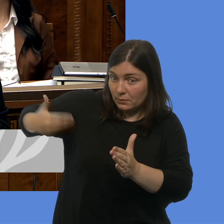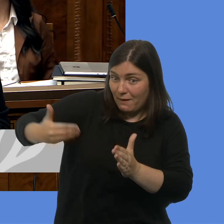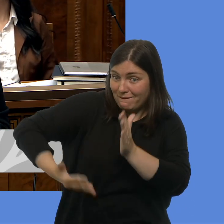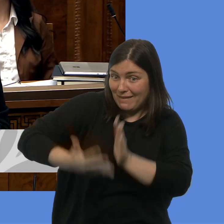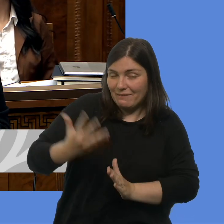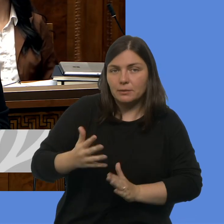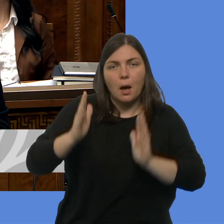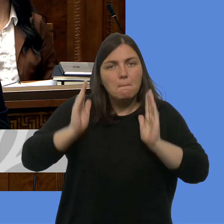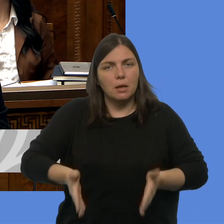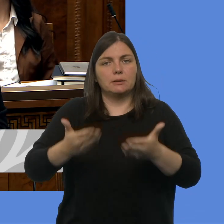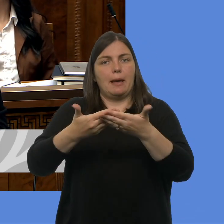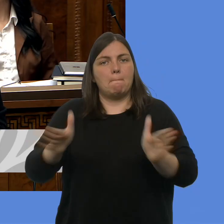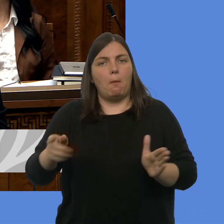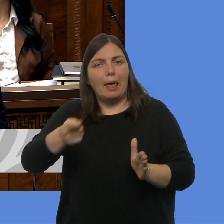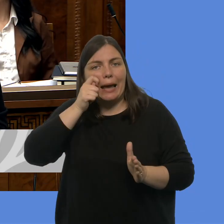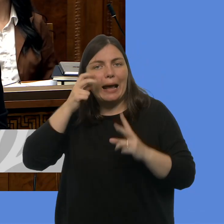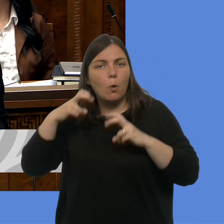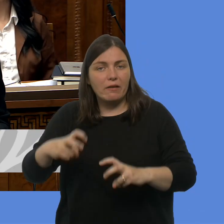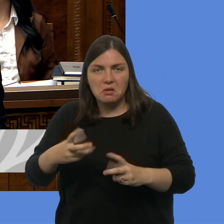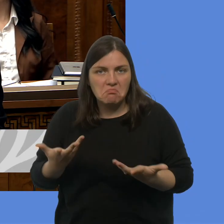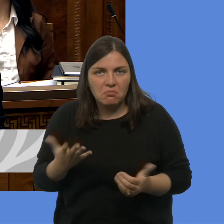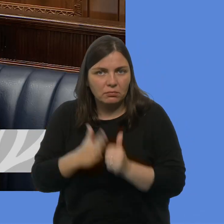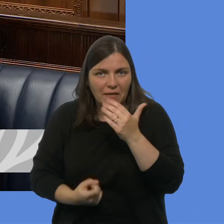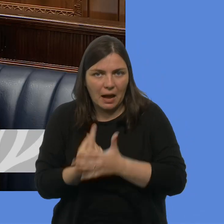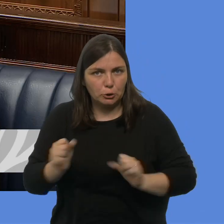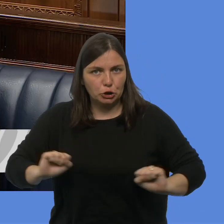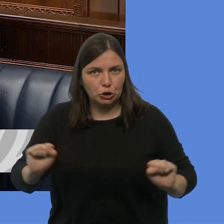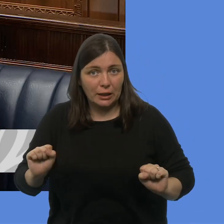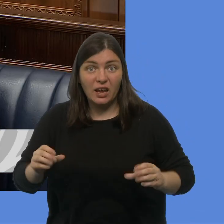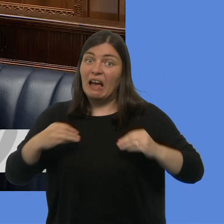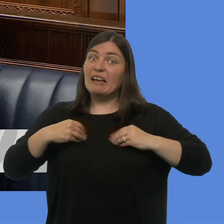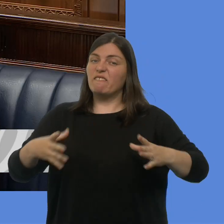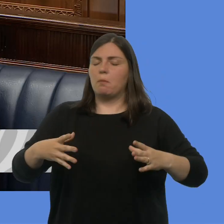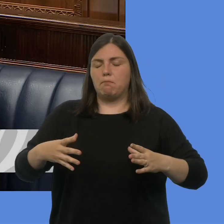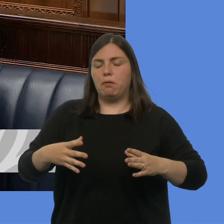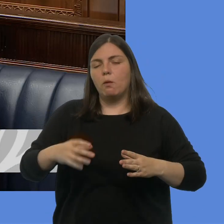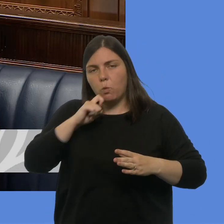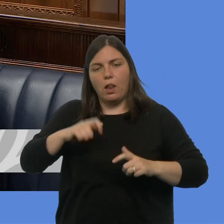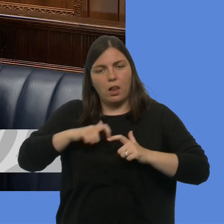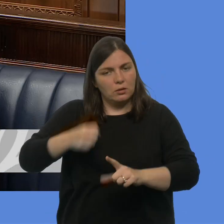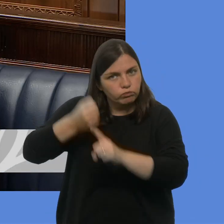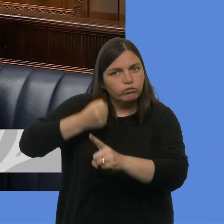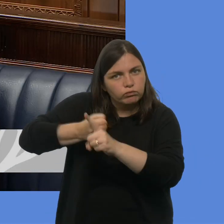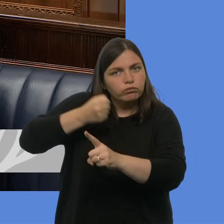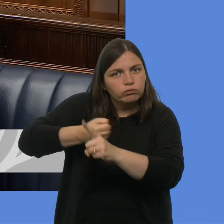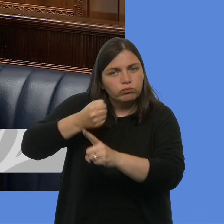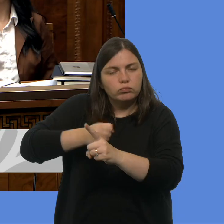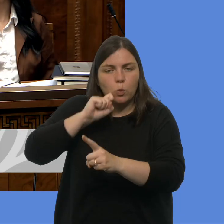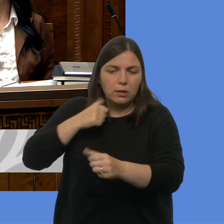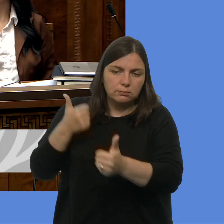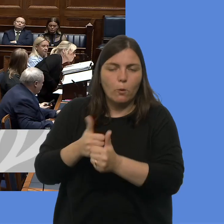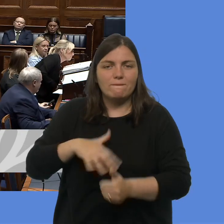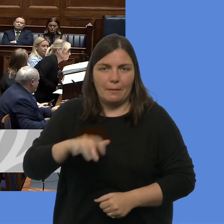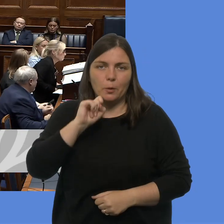to those legal calls. So we're not going to give up on that, and we're going to continue to push the case and to stand with the family. Ms.